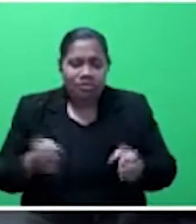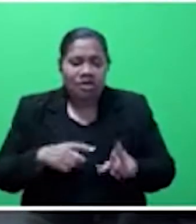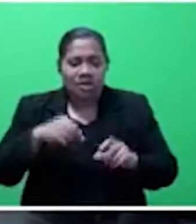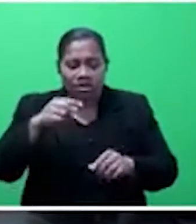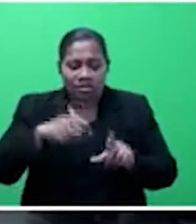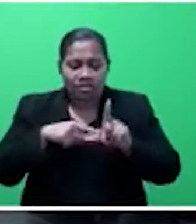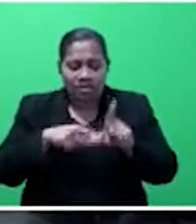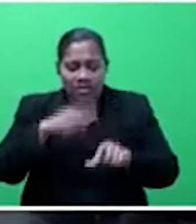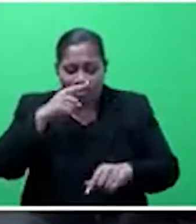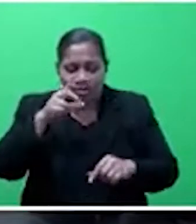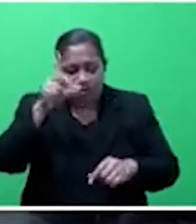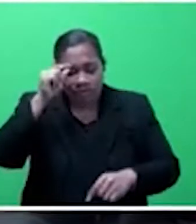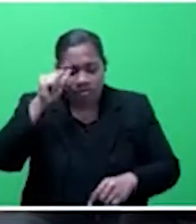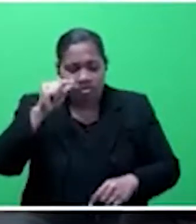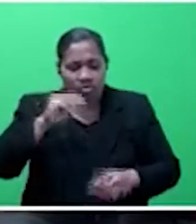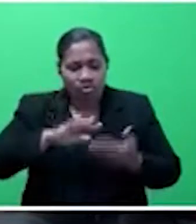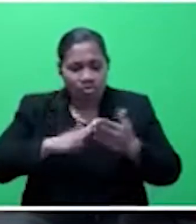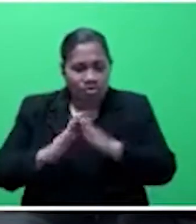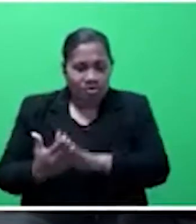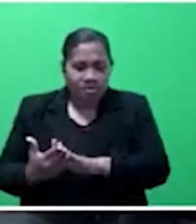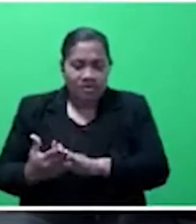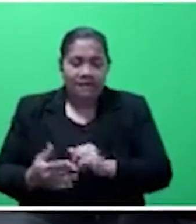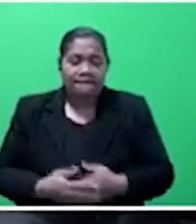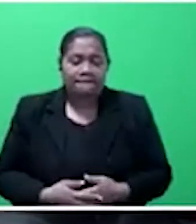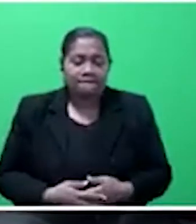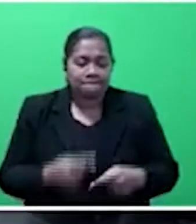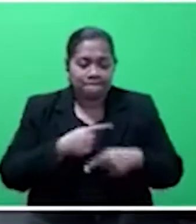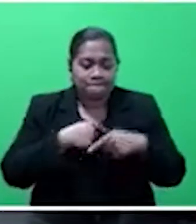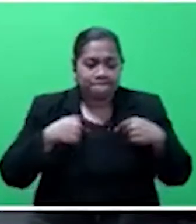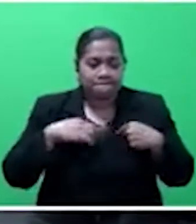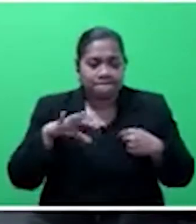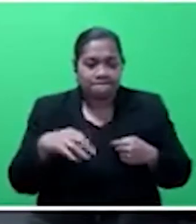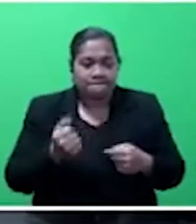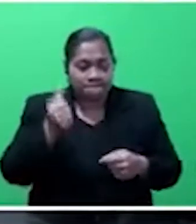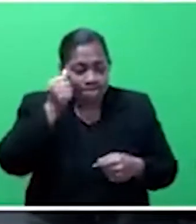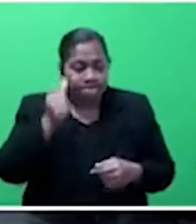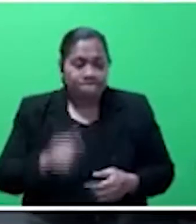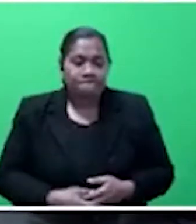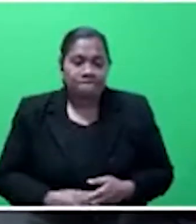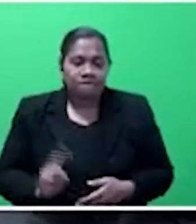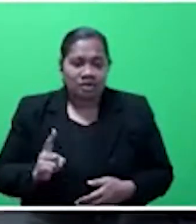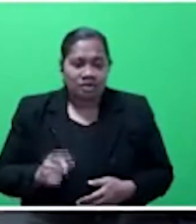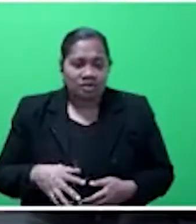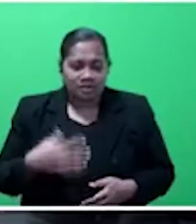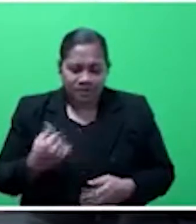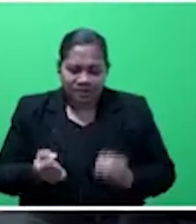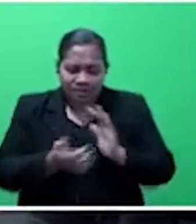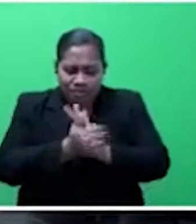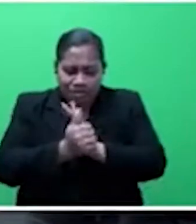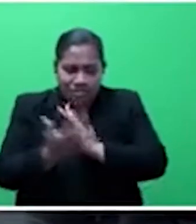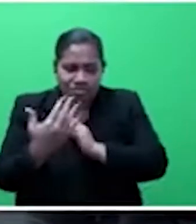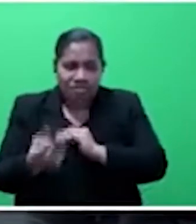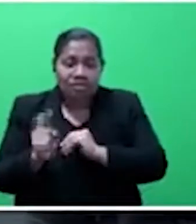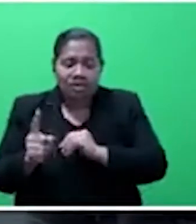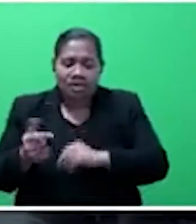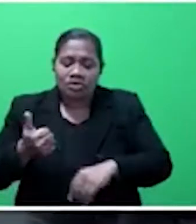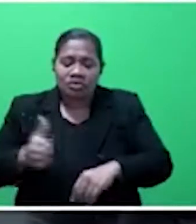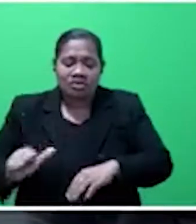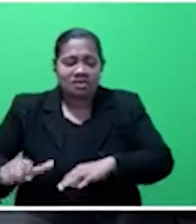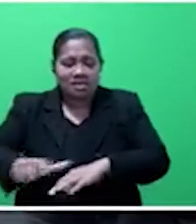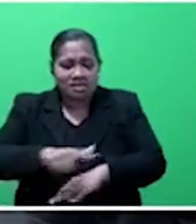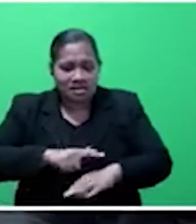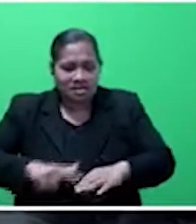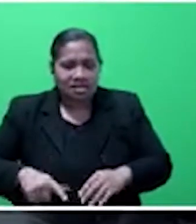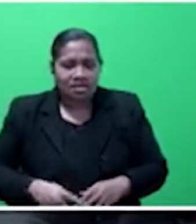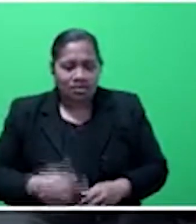realize the potential they have in the vast unutilized land and local resources. And we have found that the Youth Farm